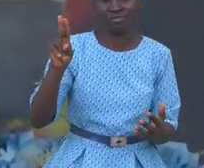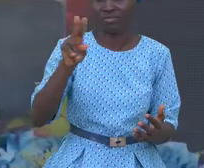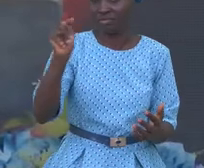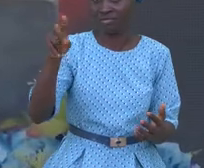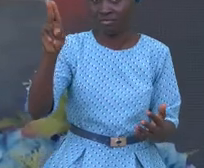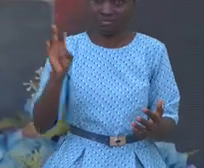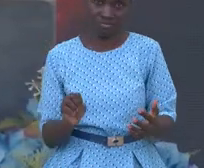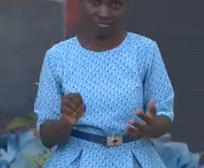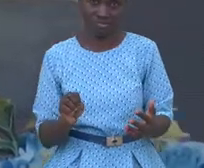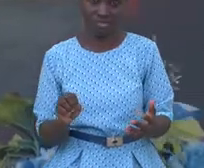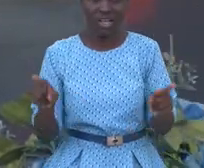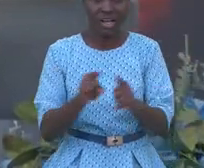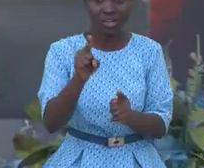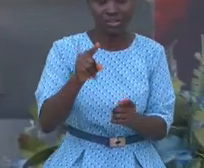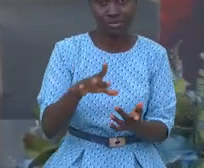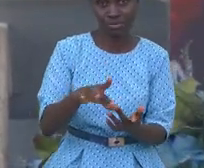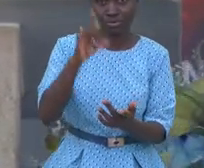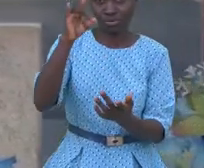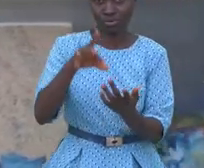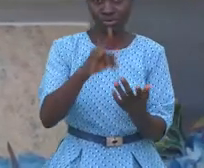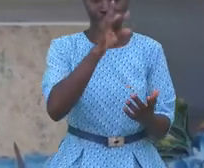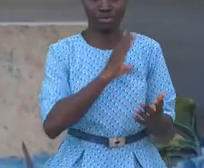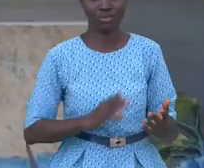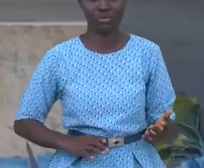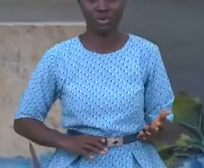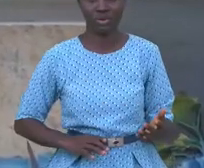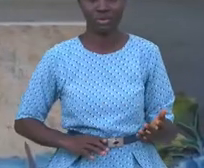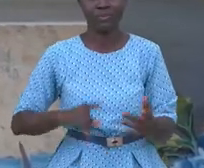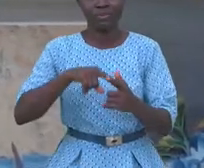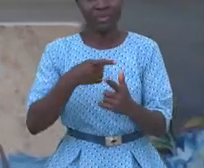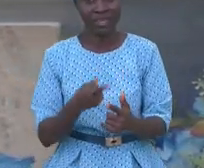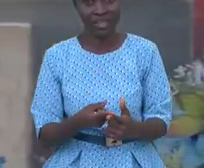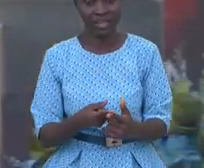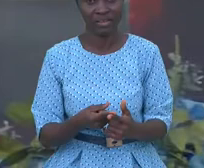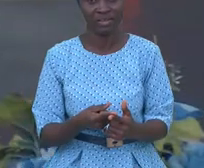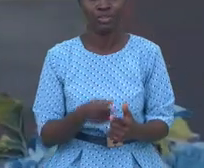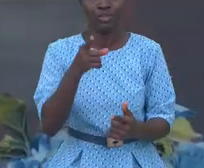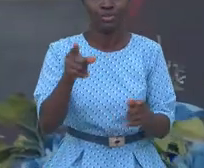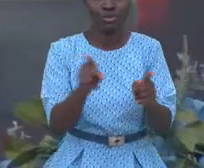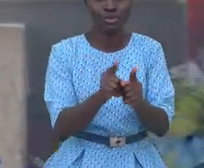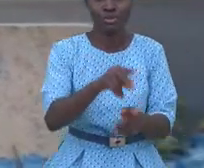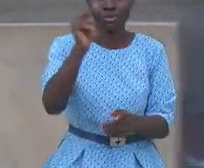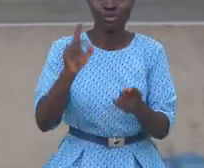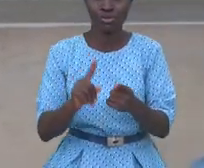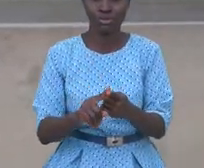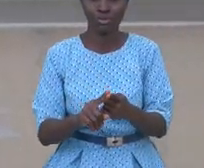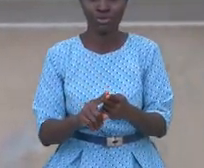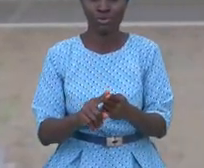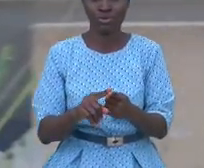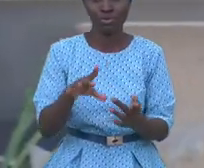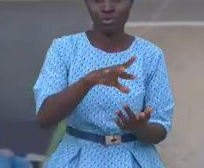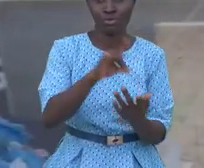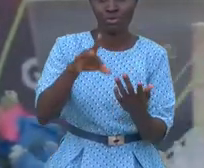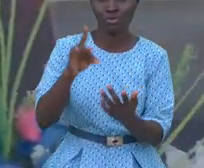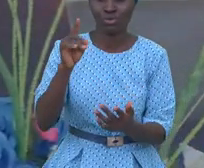as virtue, then vision. Vision. You know, if you're going through life